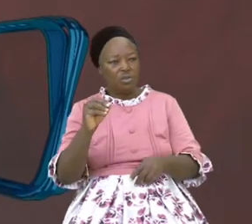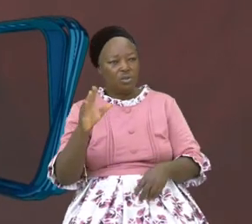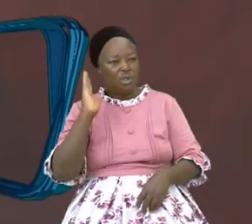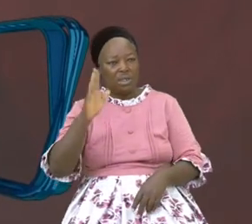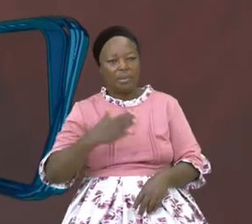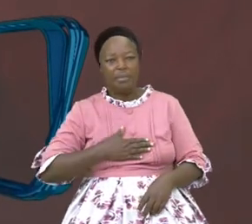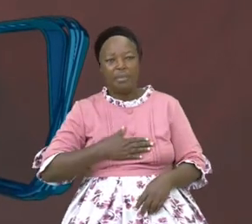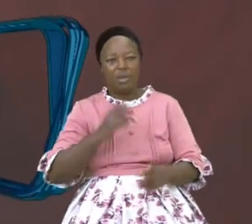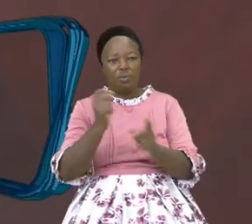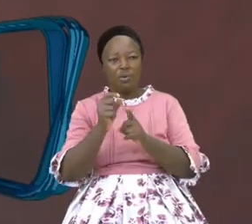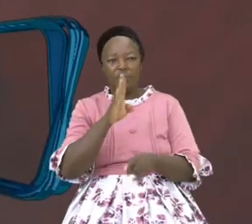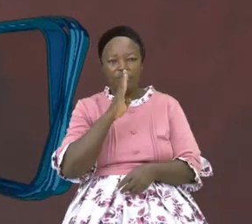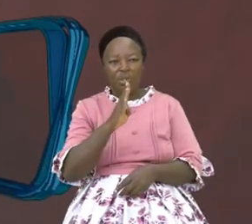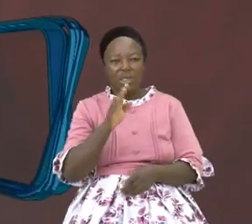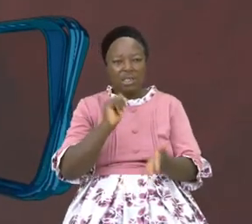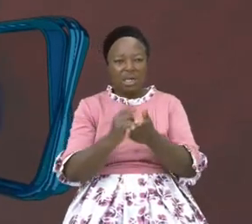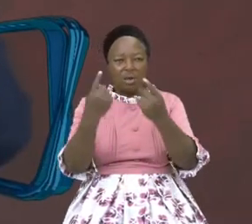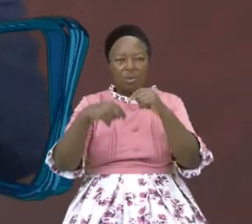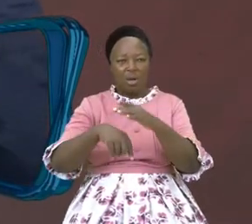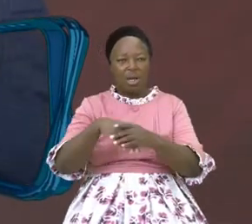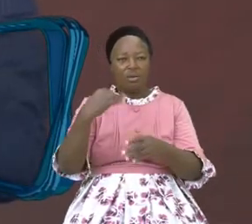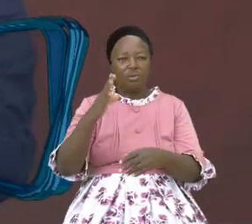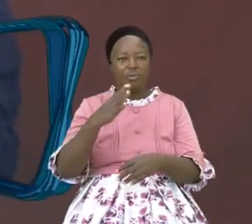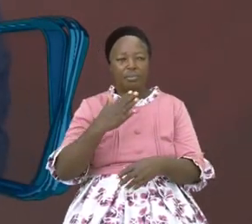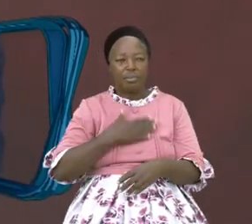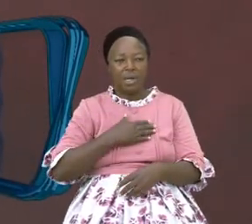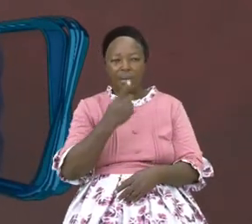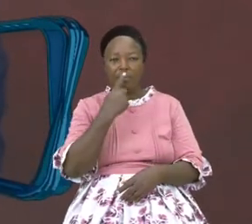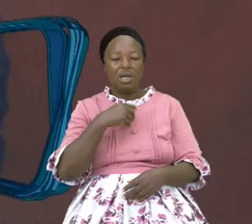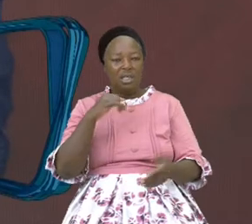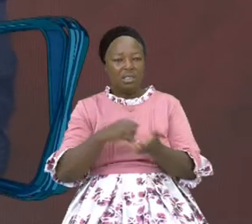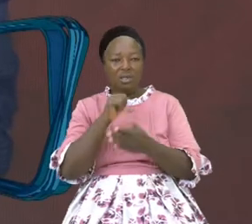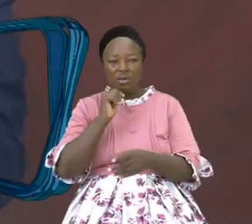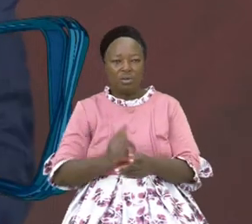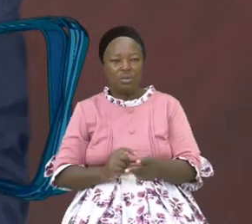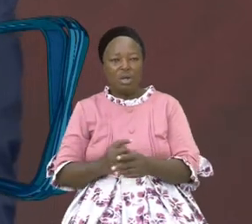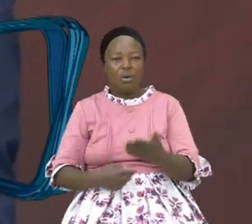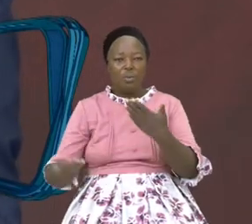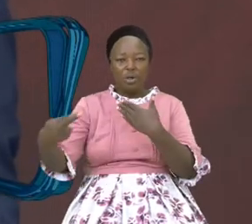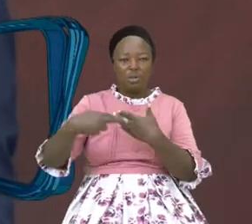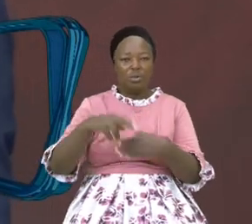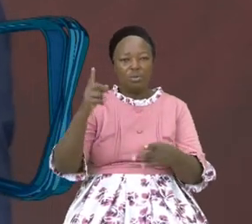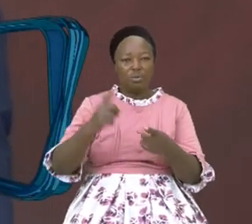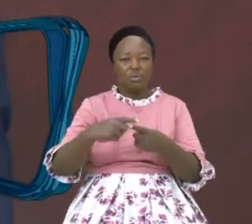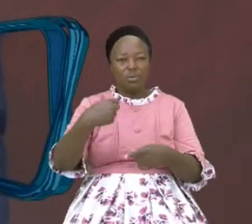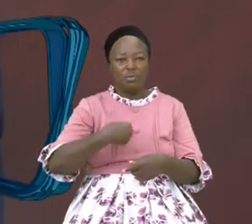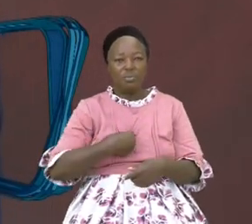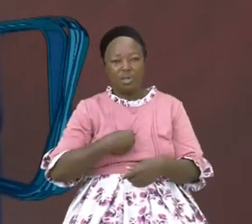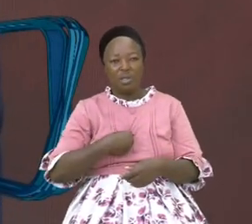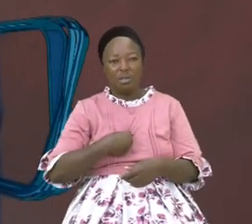goeth out of my mouth. It shall not return unto me void,